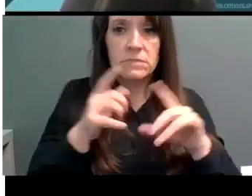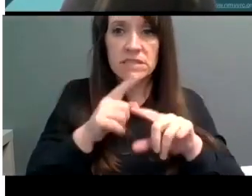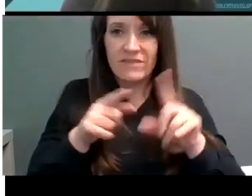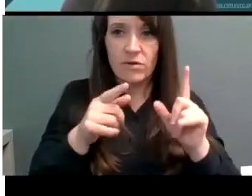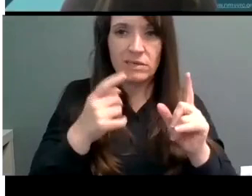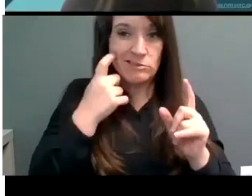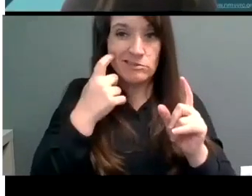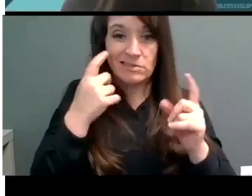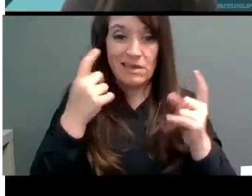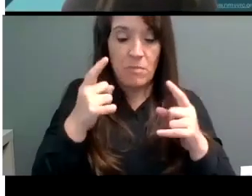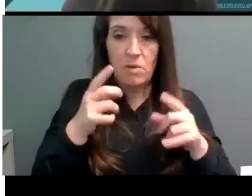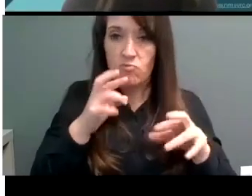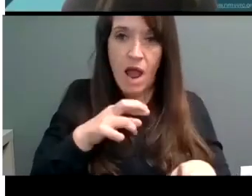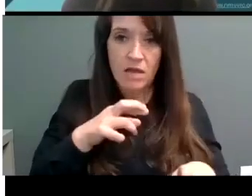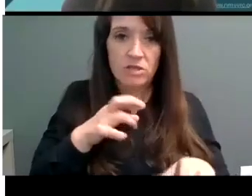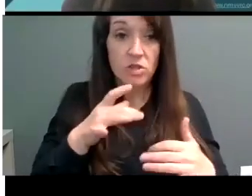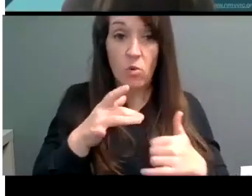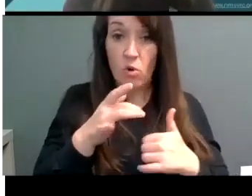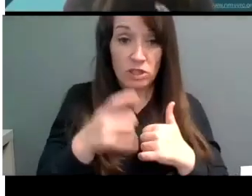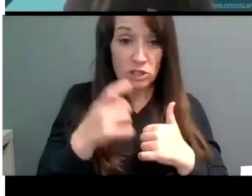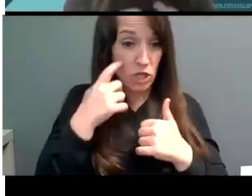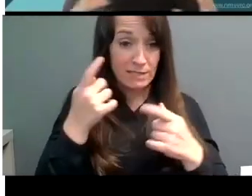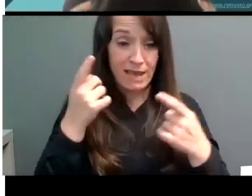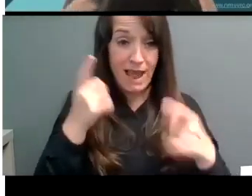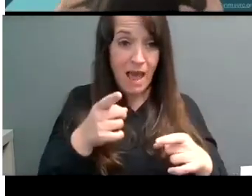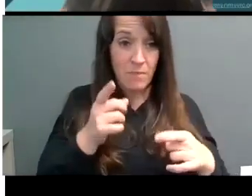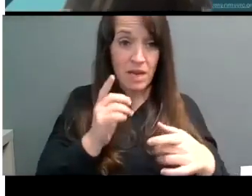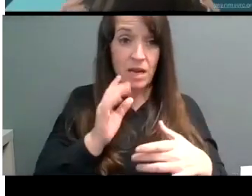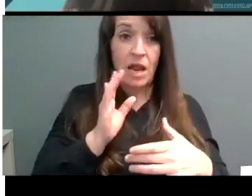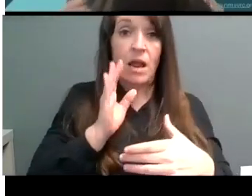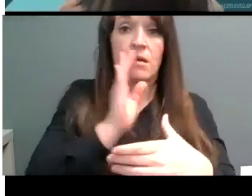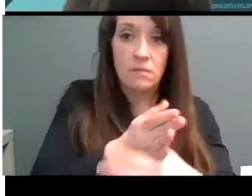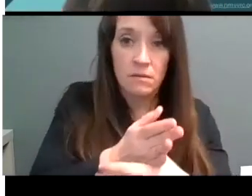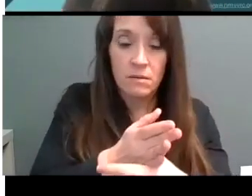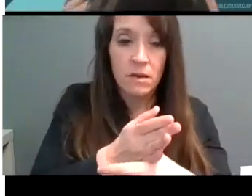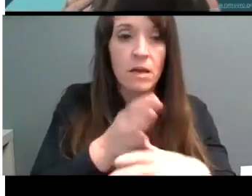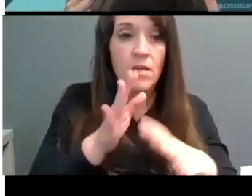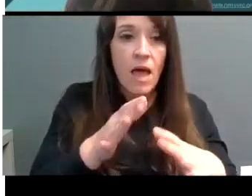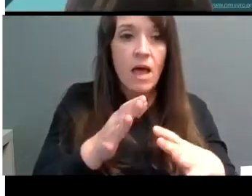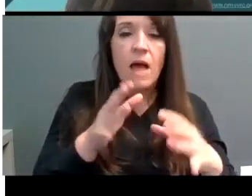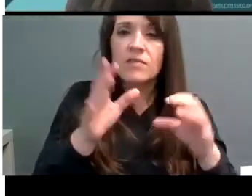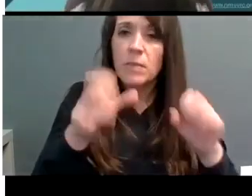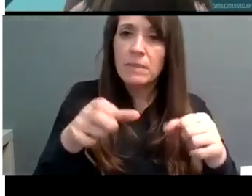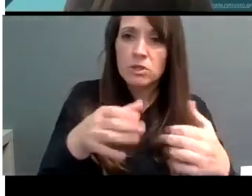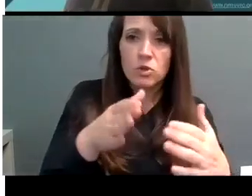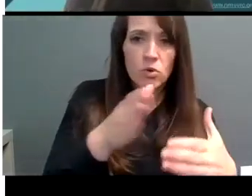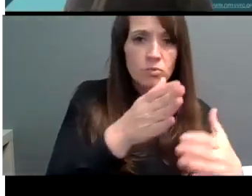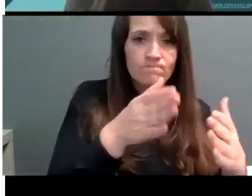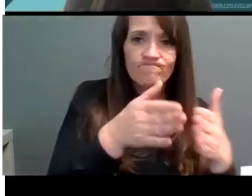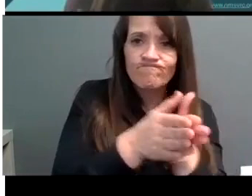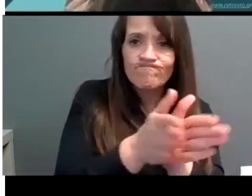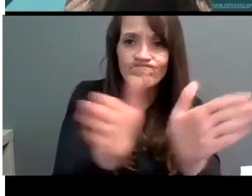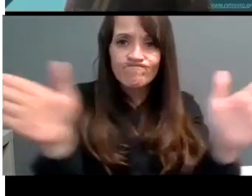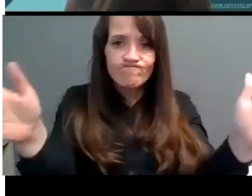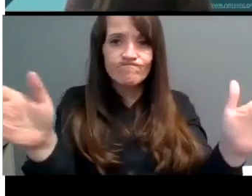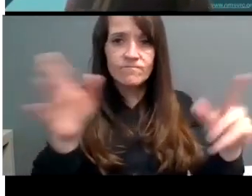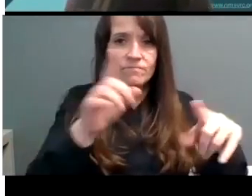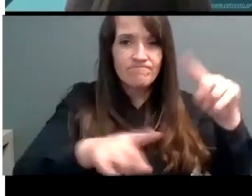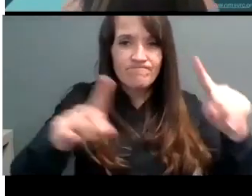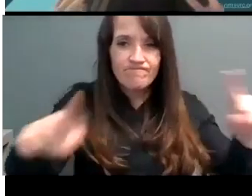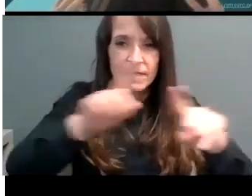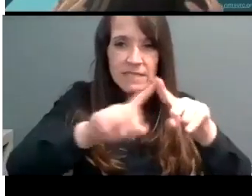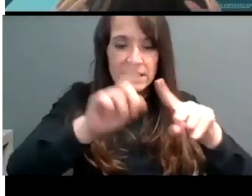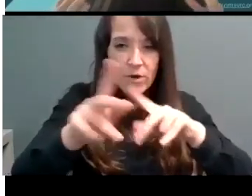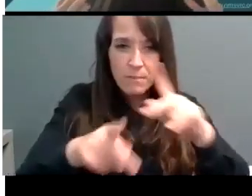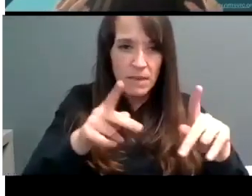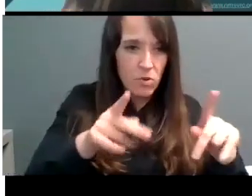So those early interventions really need to hit a broad range of people, which is why it's at the bottom of this triangle. So those are early